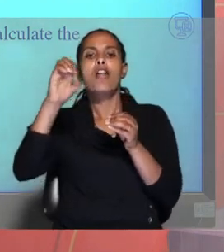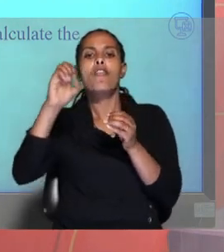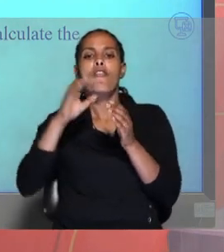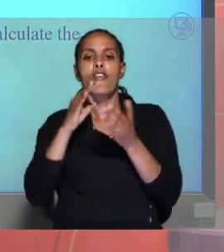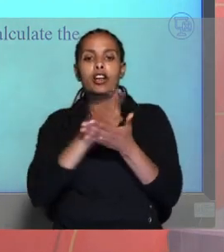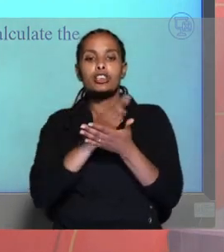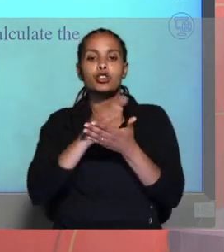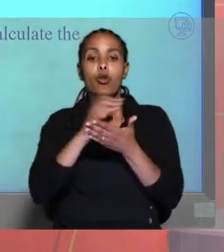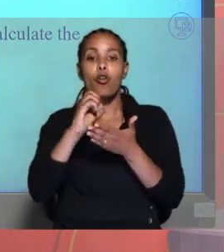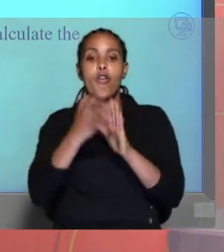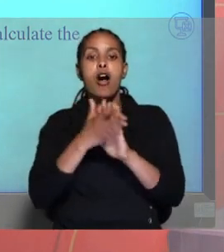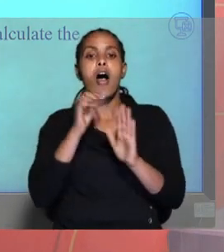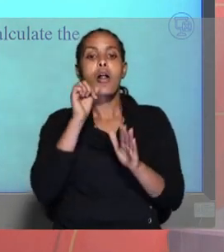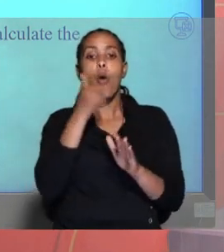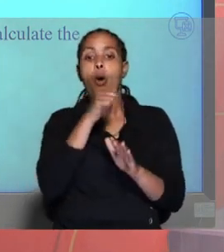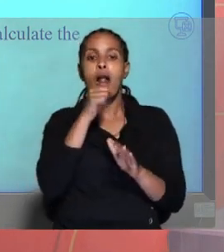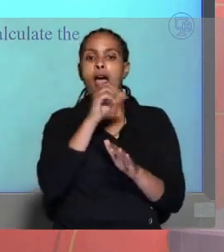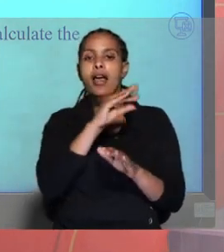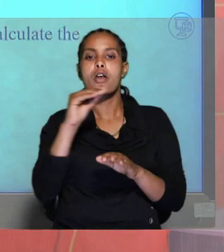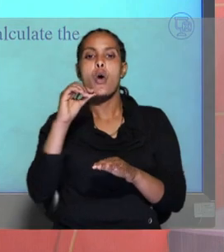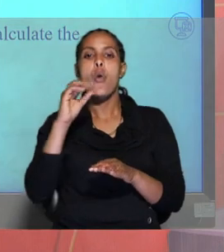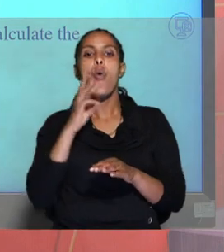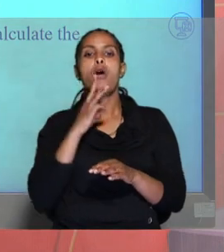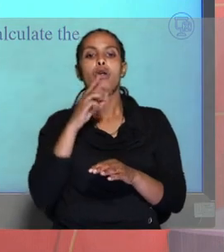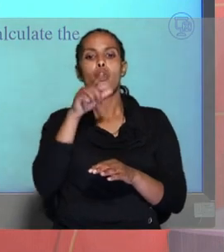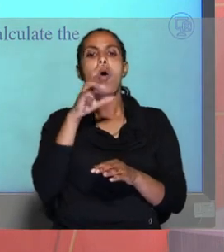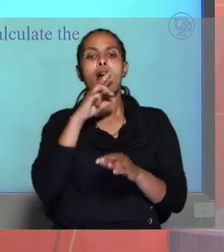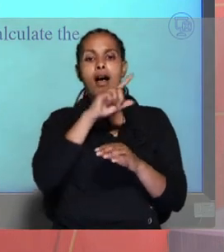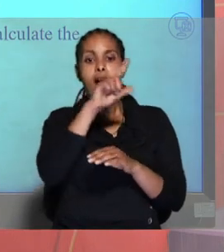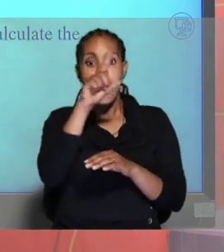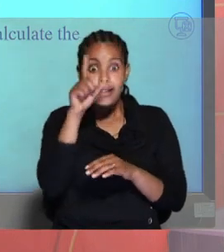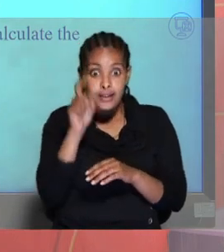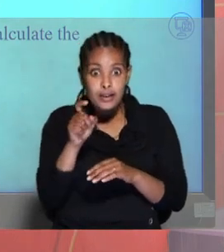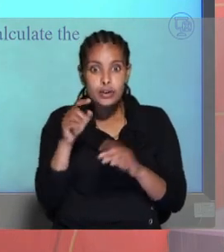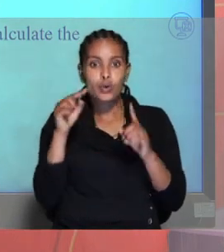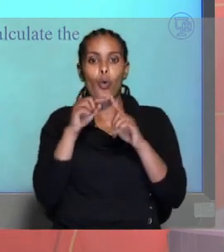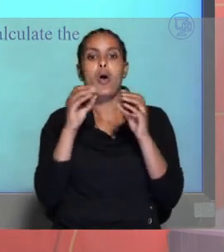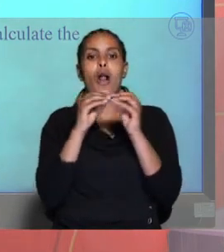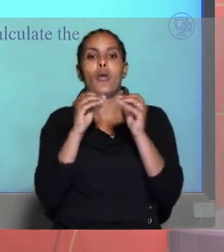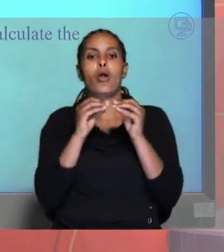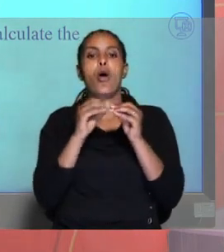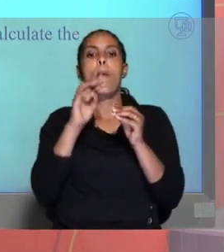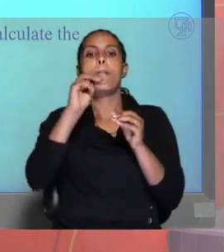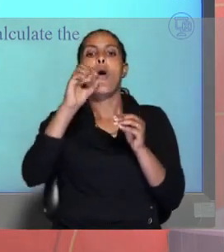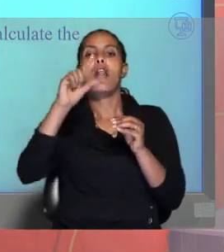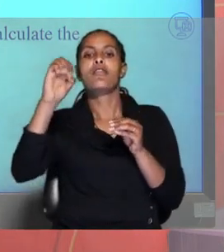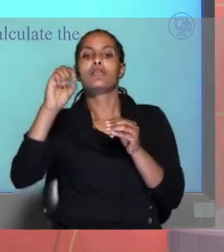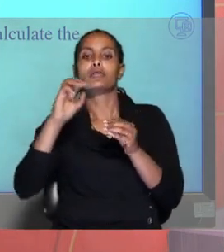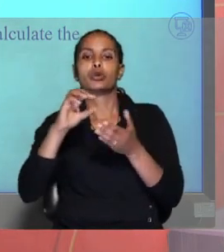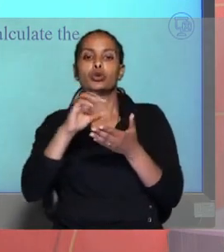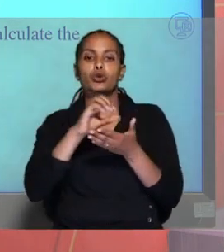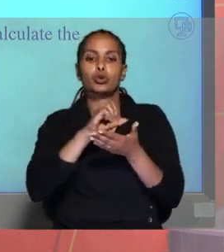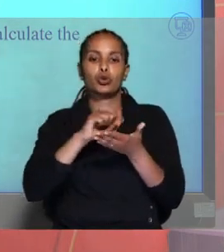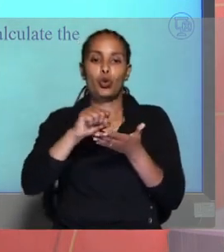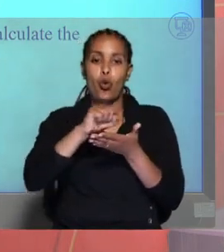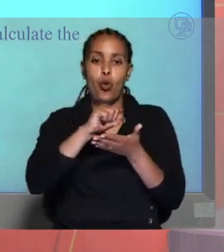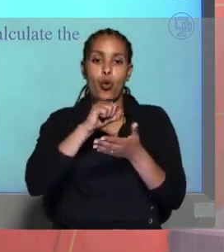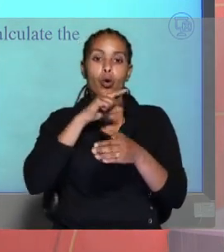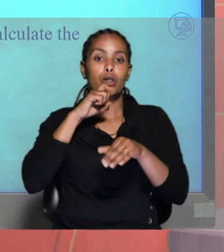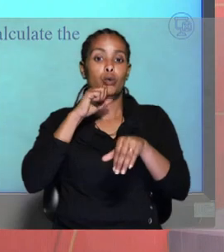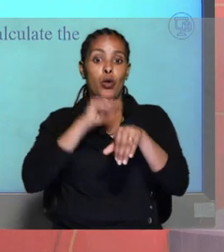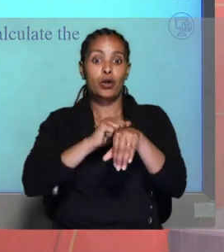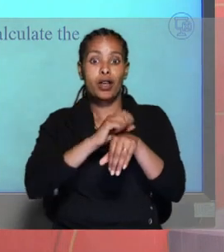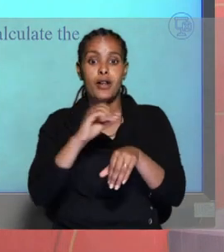of alcohol and water. You are asked to calculate mole fraction of the solids and mole fraction of